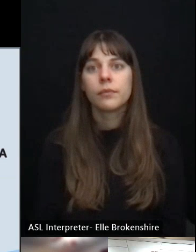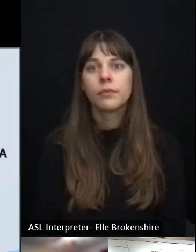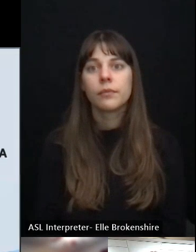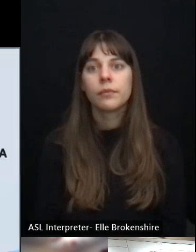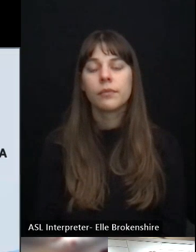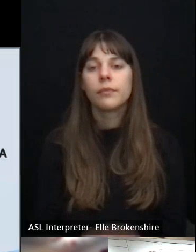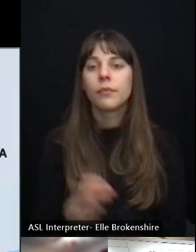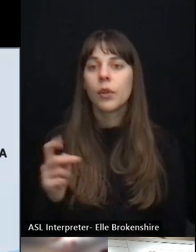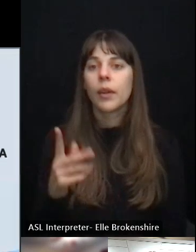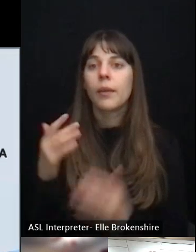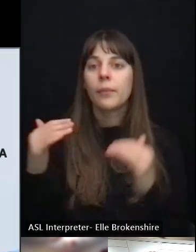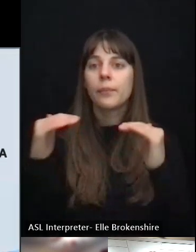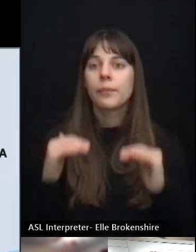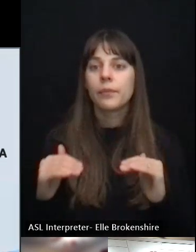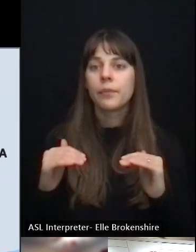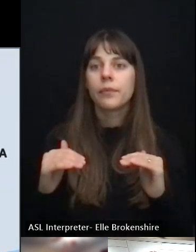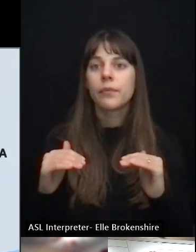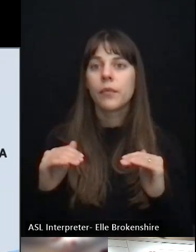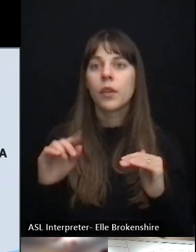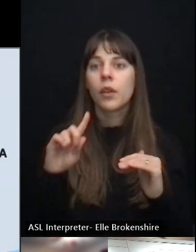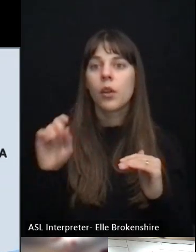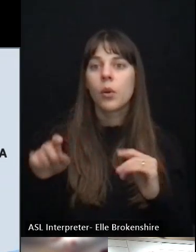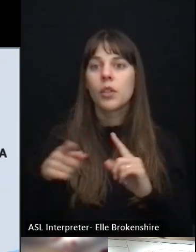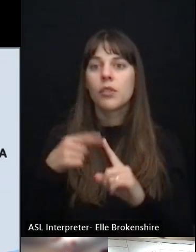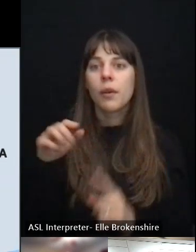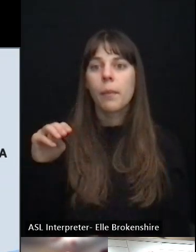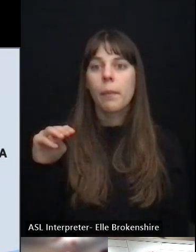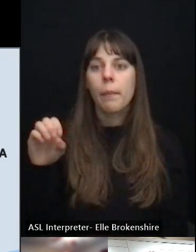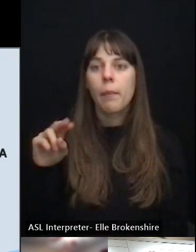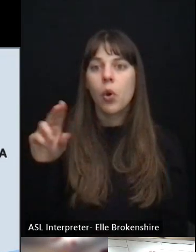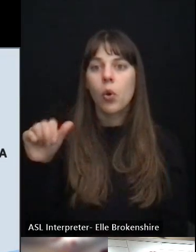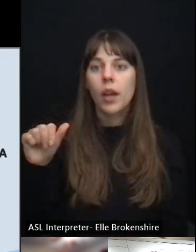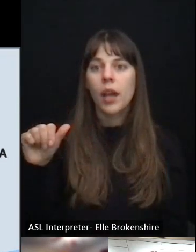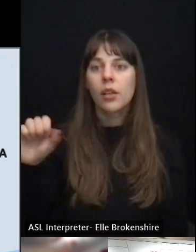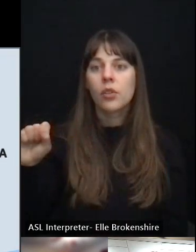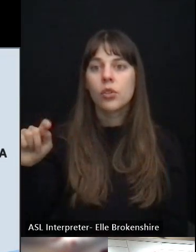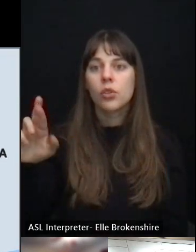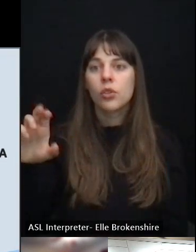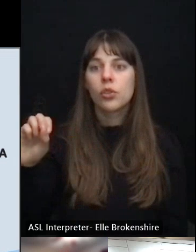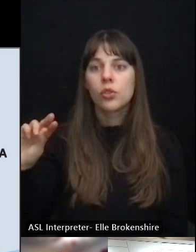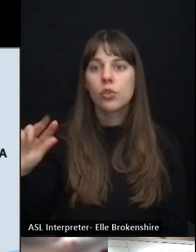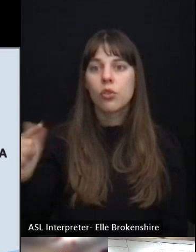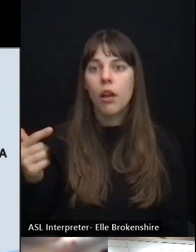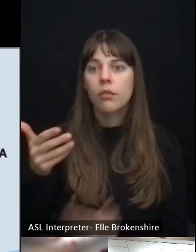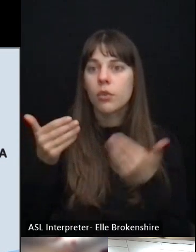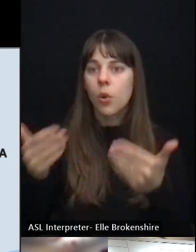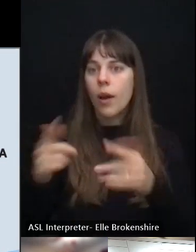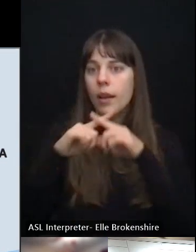All right. Our next question is from Mona Strong. Mona, you can go ahead and unmute yourself.